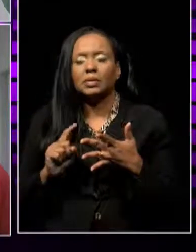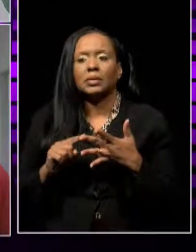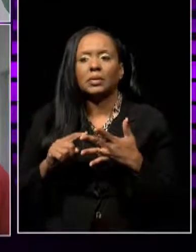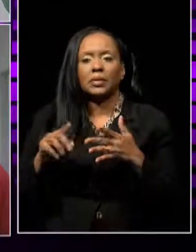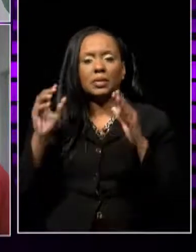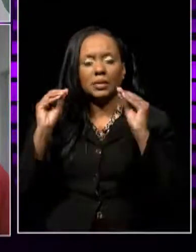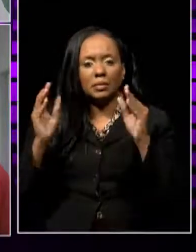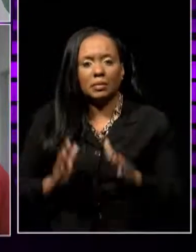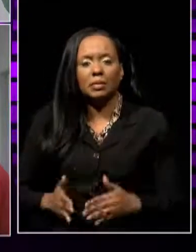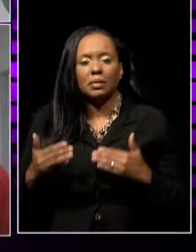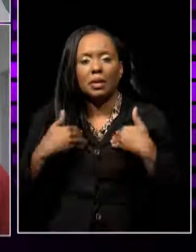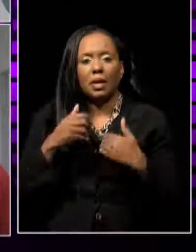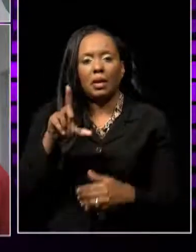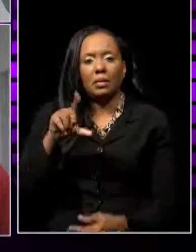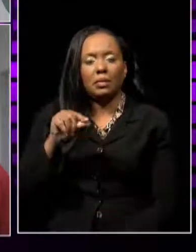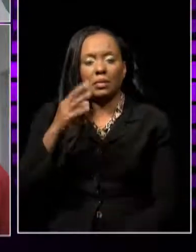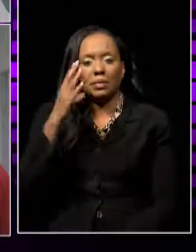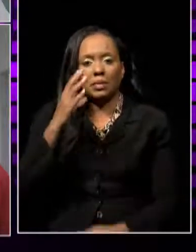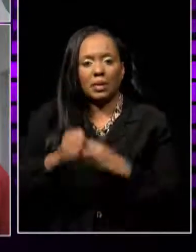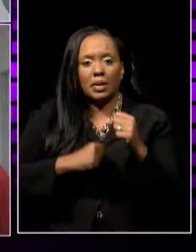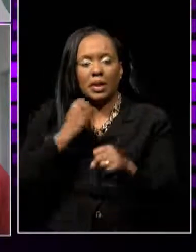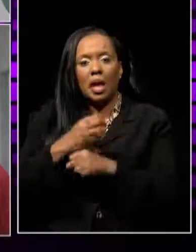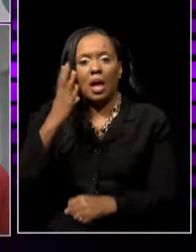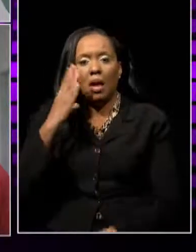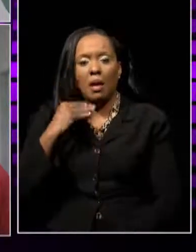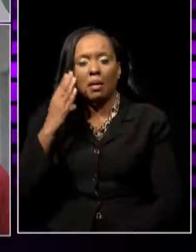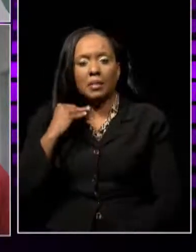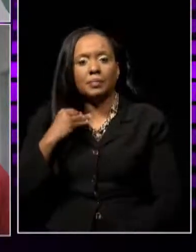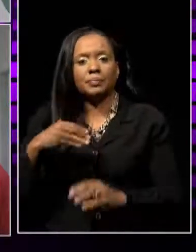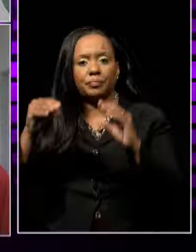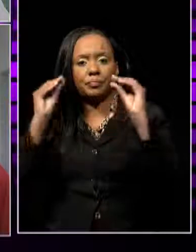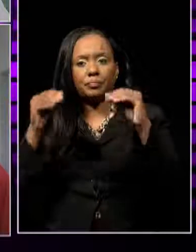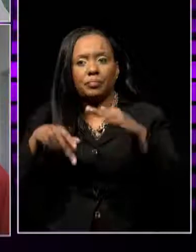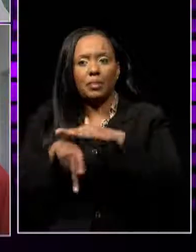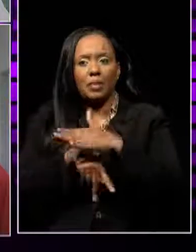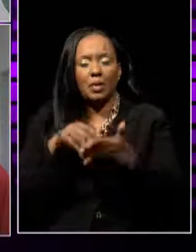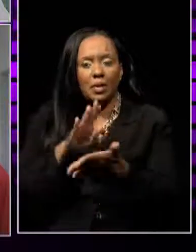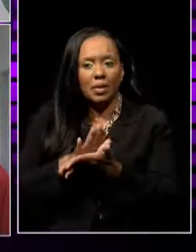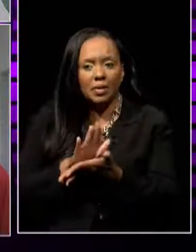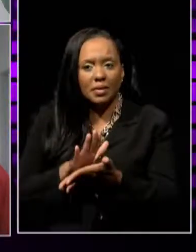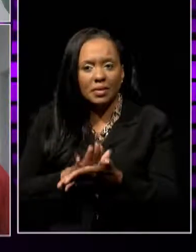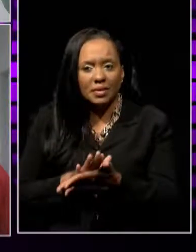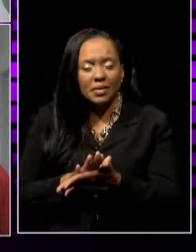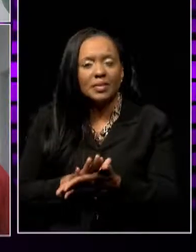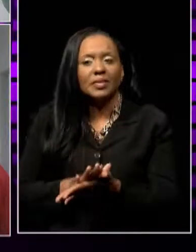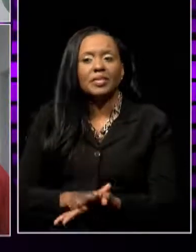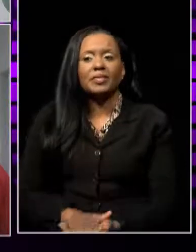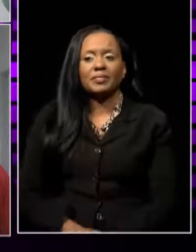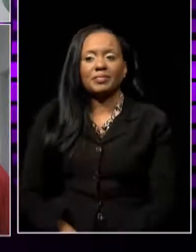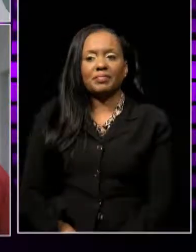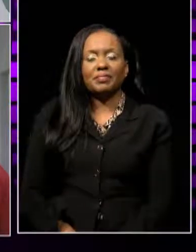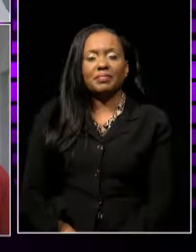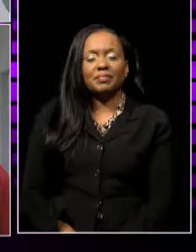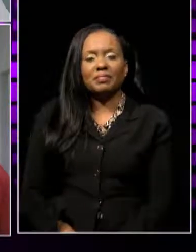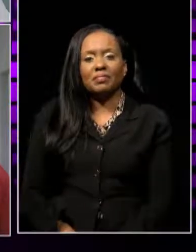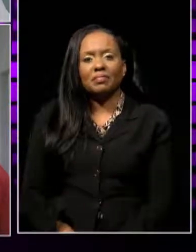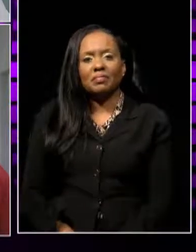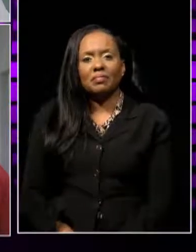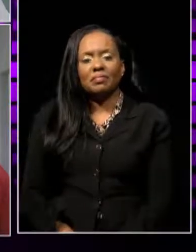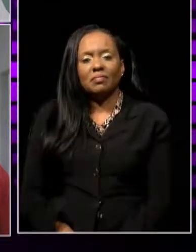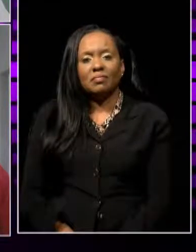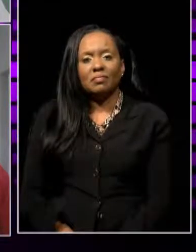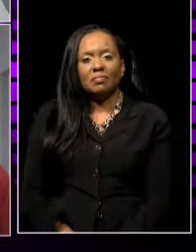with 20 years experience teaching in the primary school system in Barbados. But not only that, but she pursued